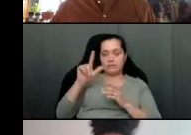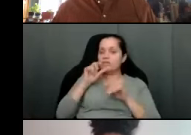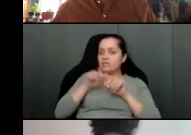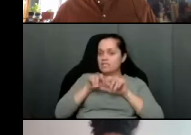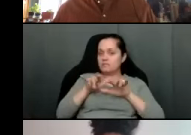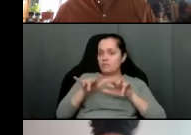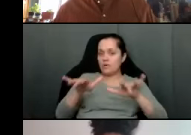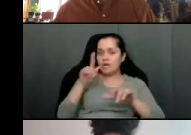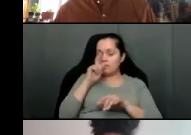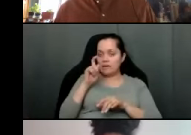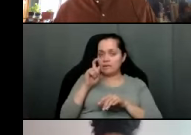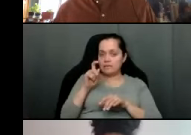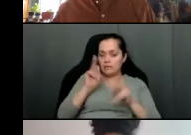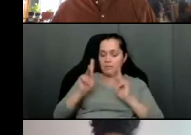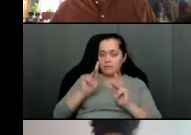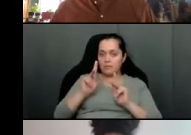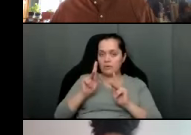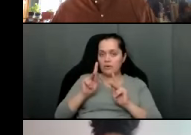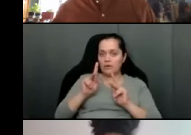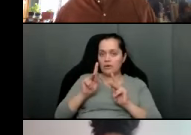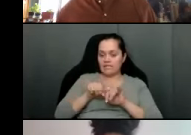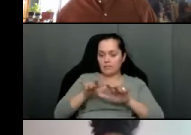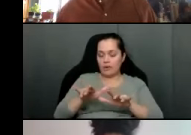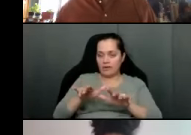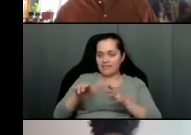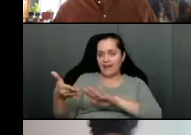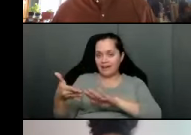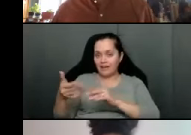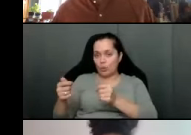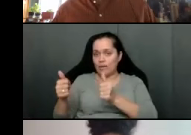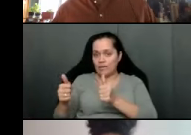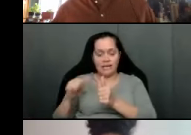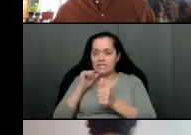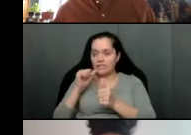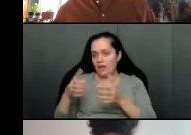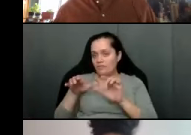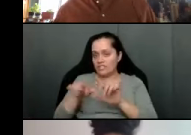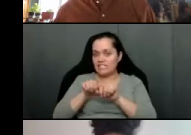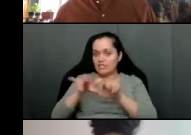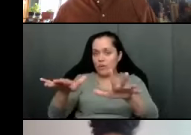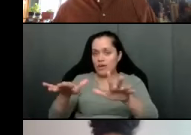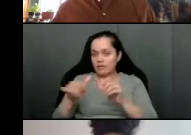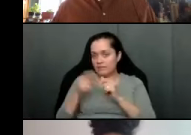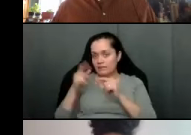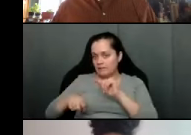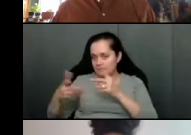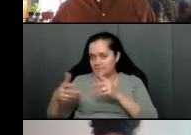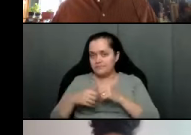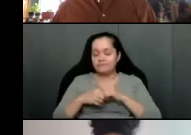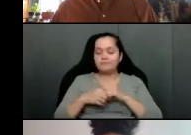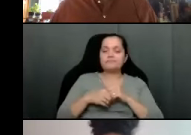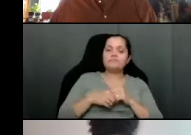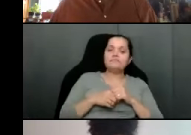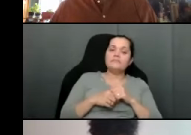very far because the people who could spread it die quickly and don't have a chance to spread it very far.